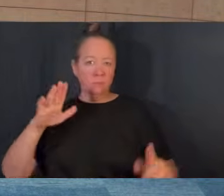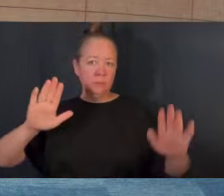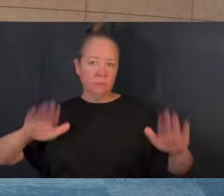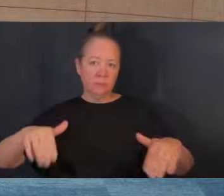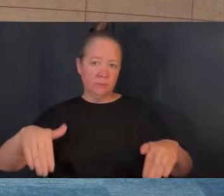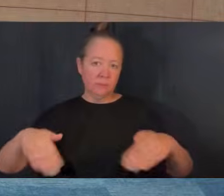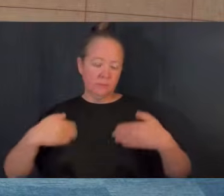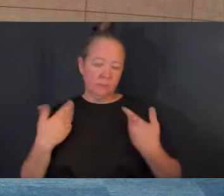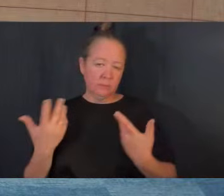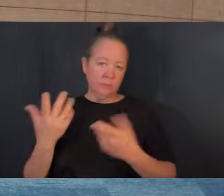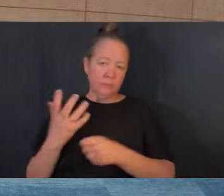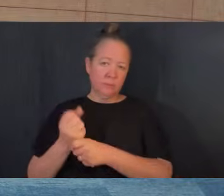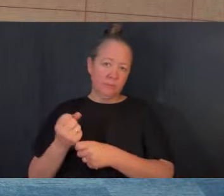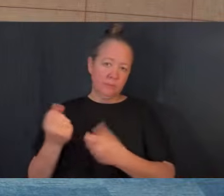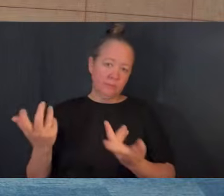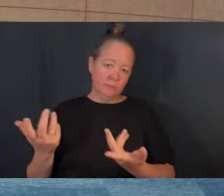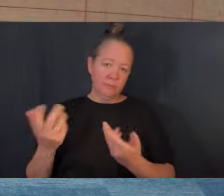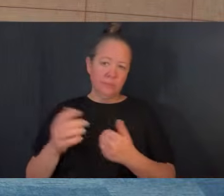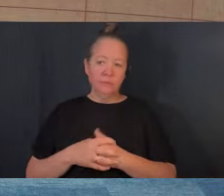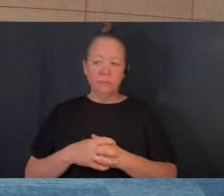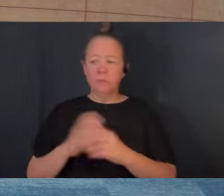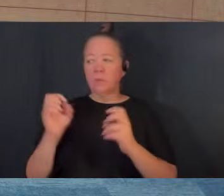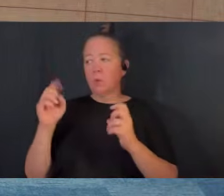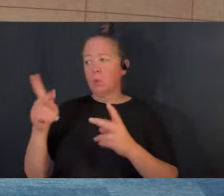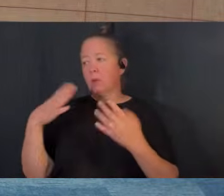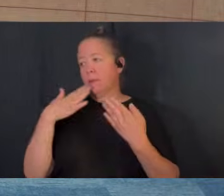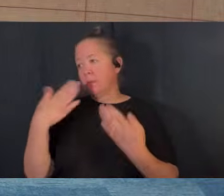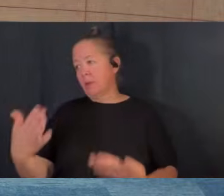Okay, thank you.